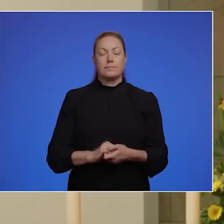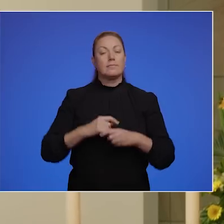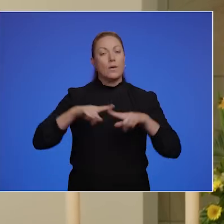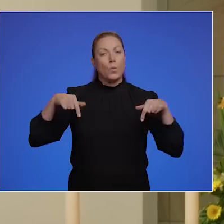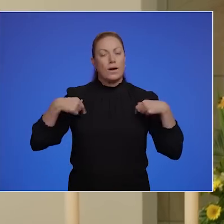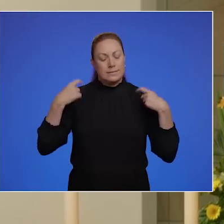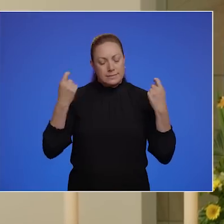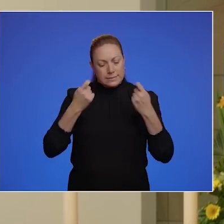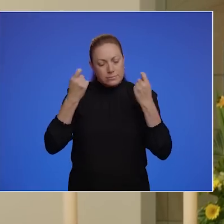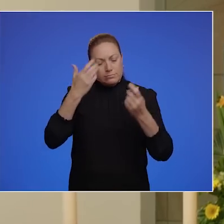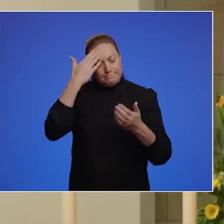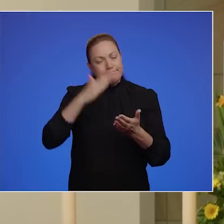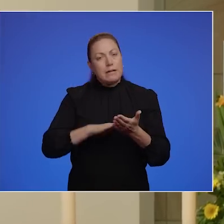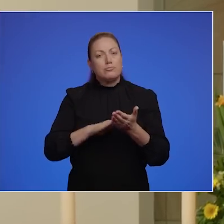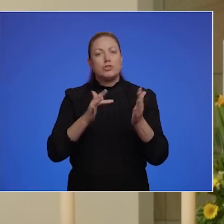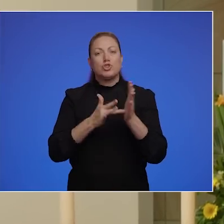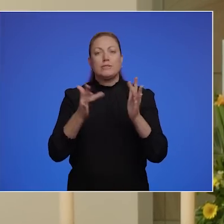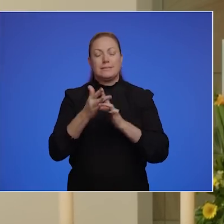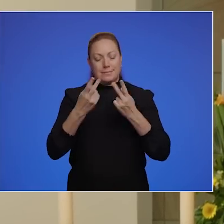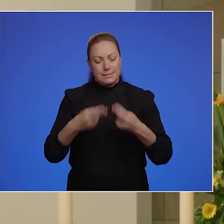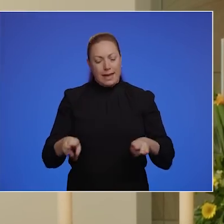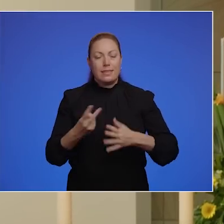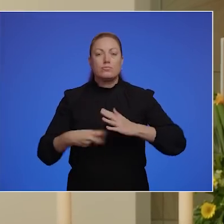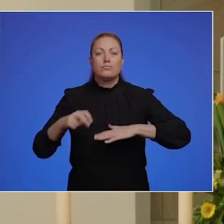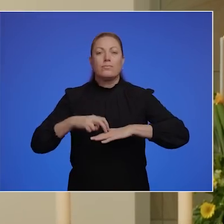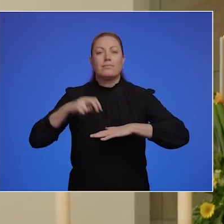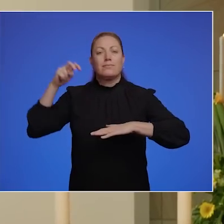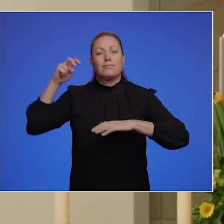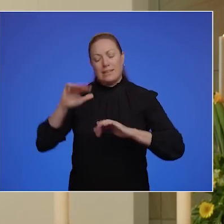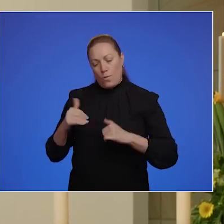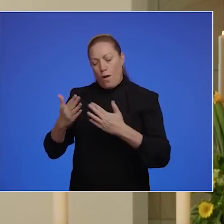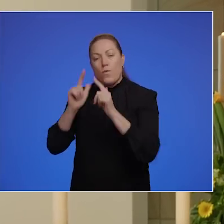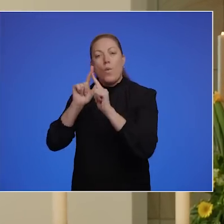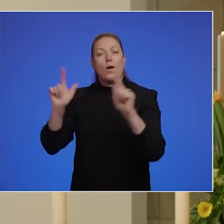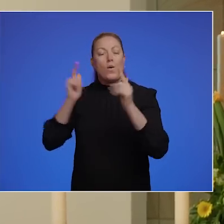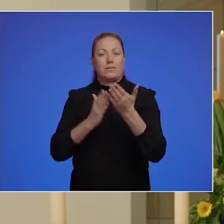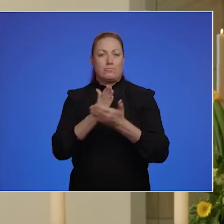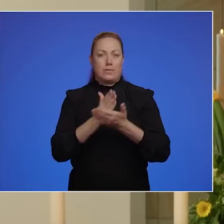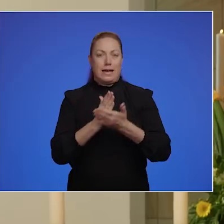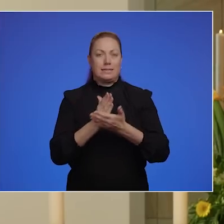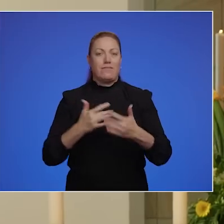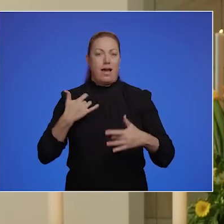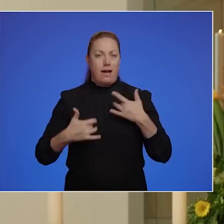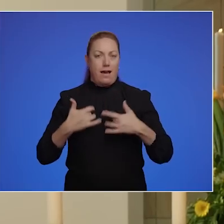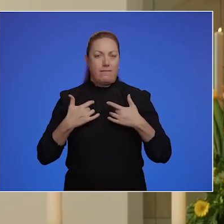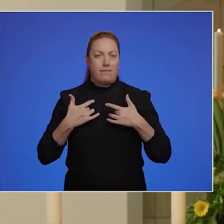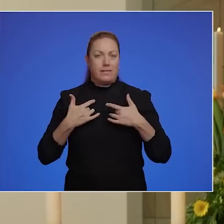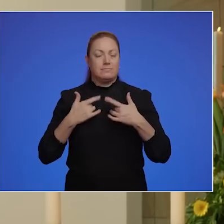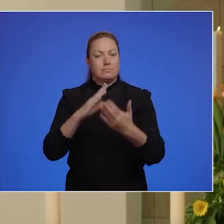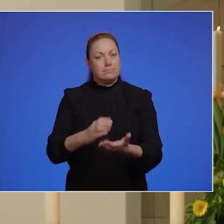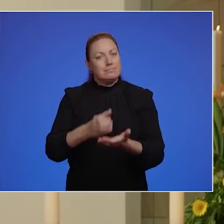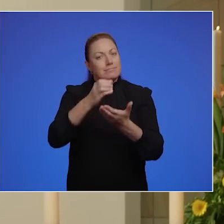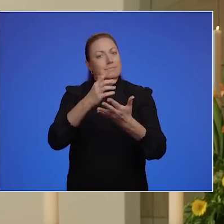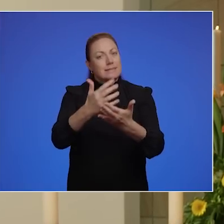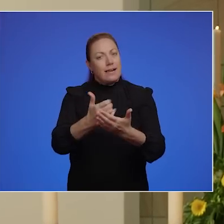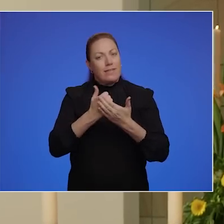Therefore, as we celebrate the memorial of his death and resurrection, we offer you, Lord, the bread of life and the chalice of salvation, giving